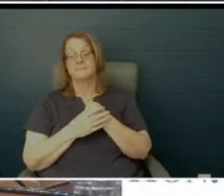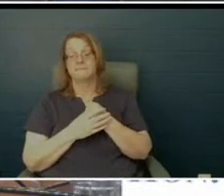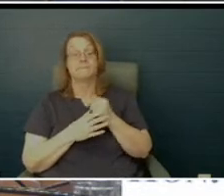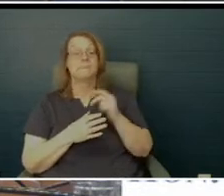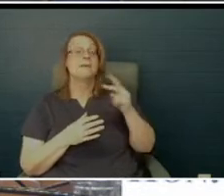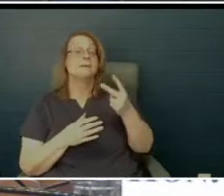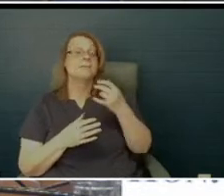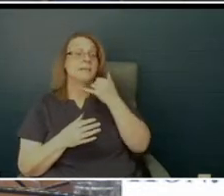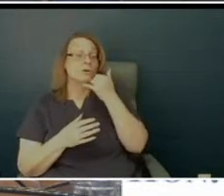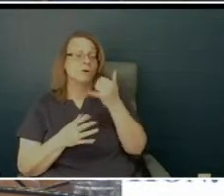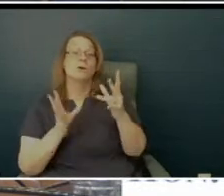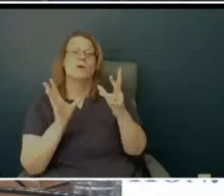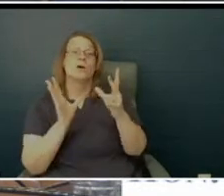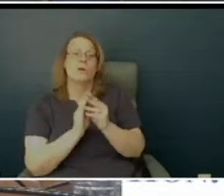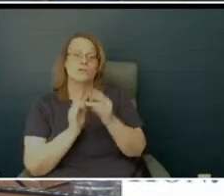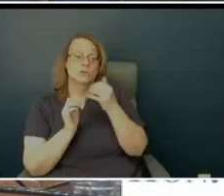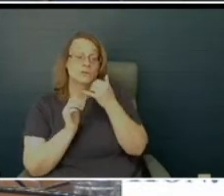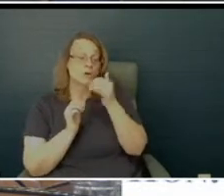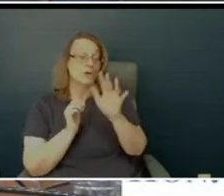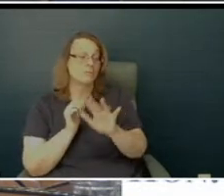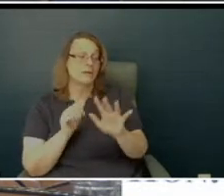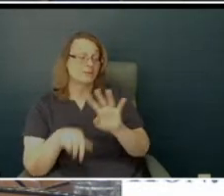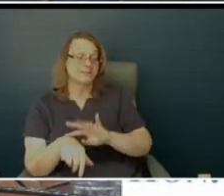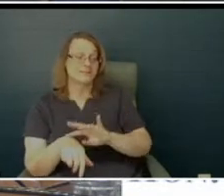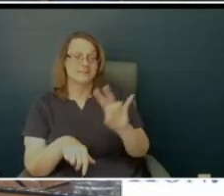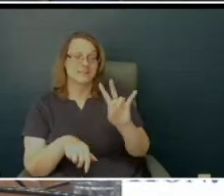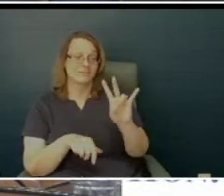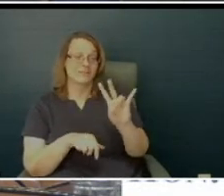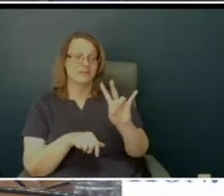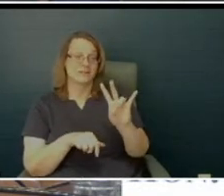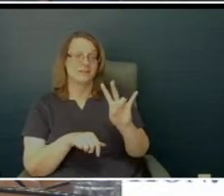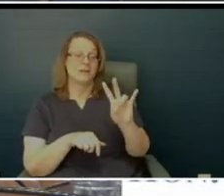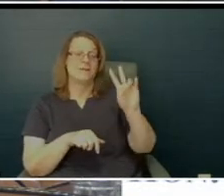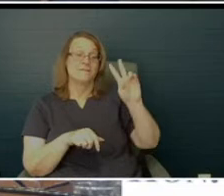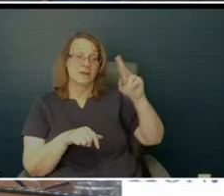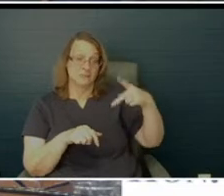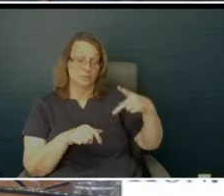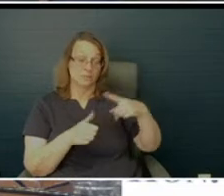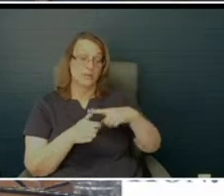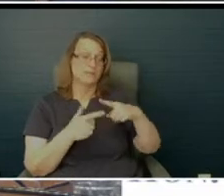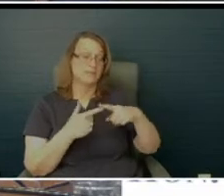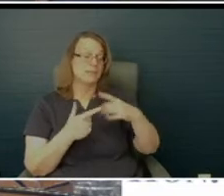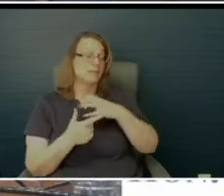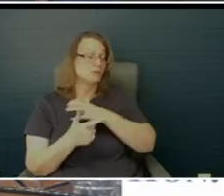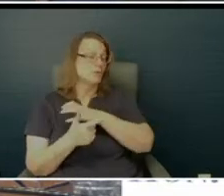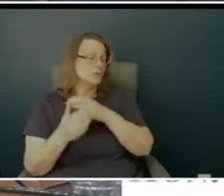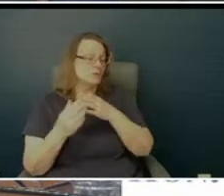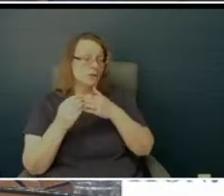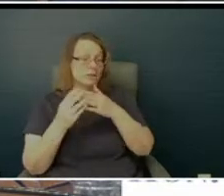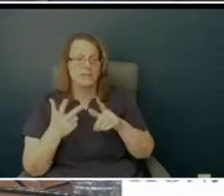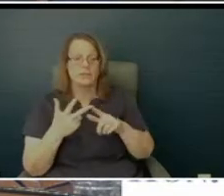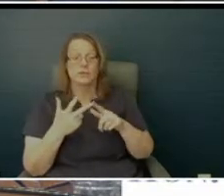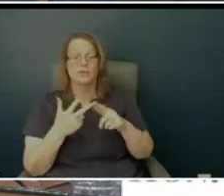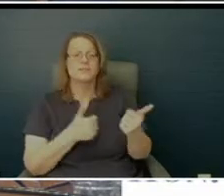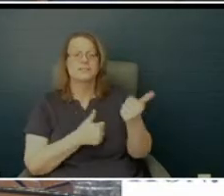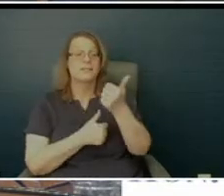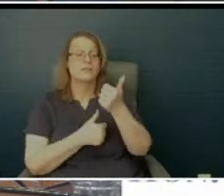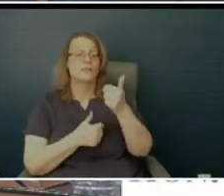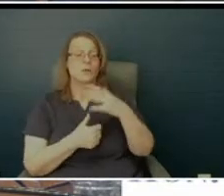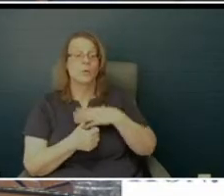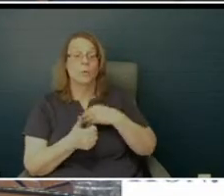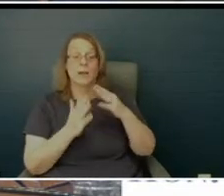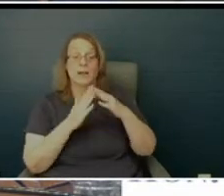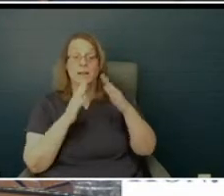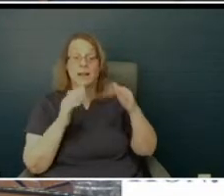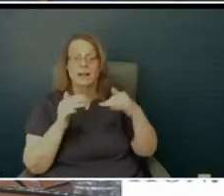was a conference call around 7 o'clock with the vice president, congressional leaders, senior White House staff, some other cabinet